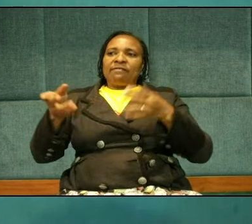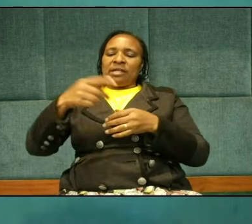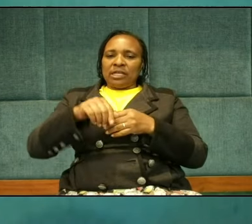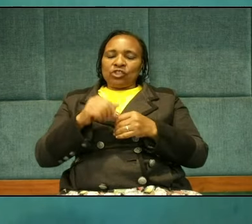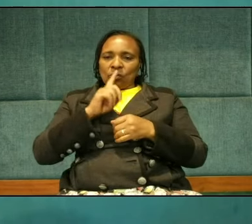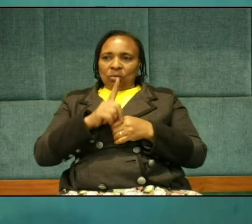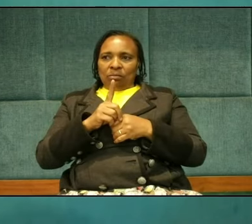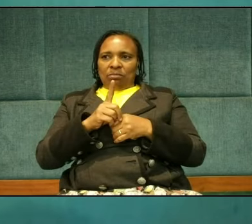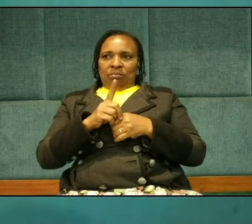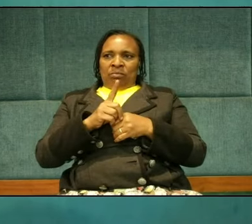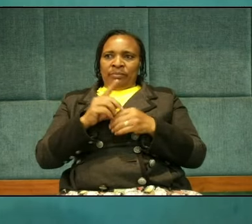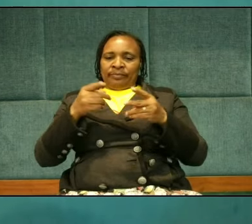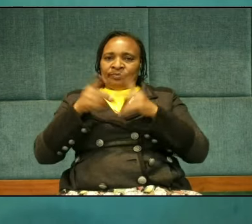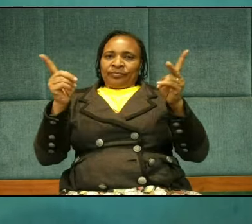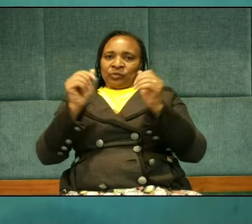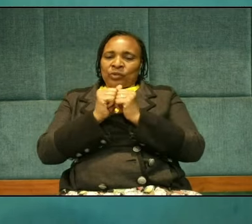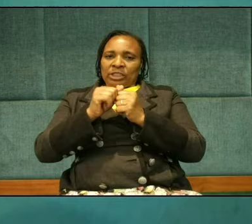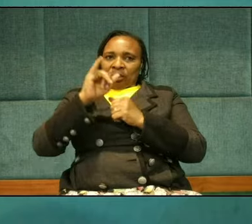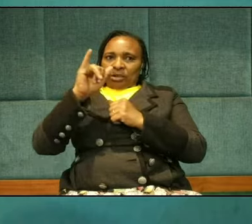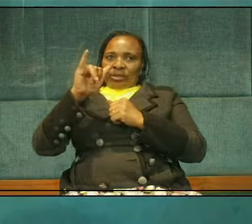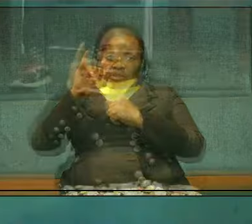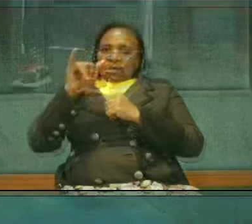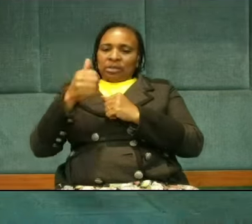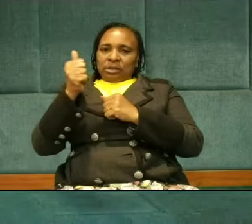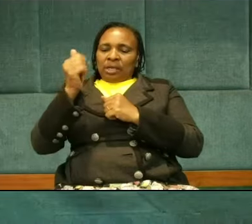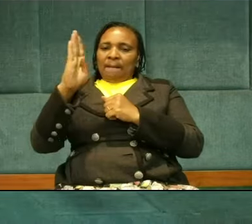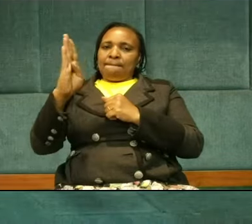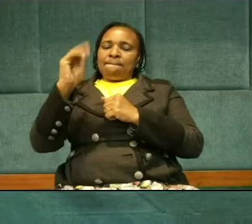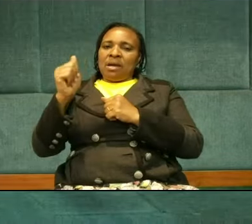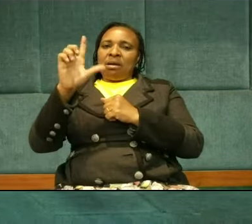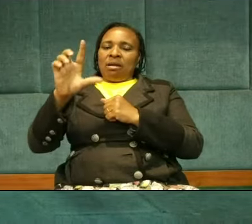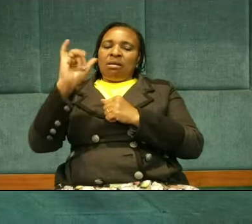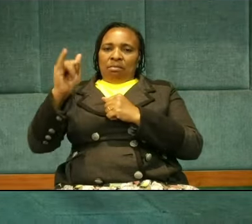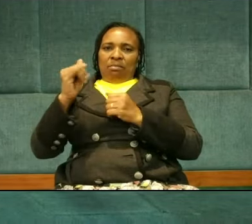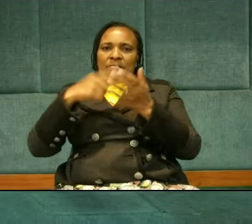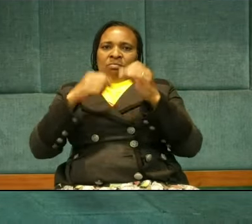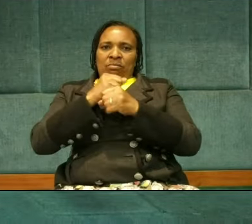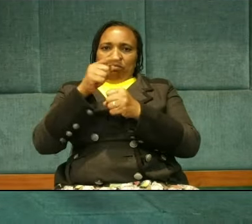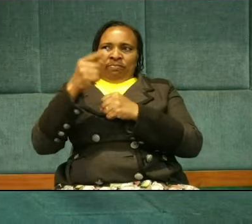So we'll start with Jabali. What do you think?